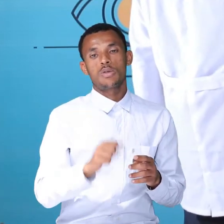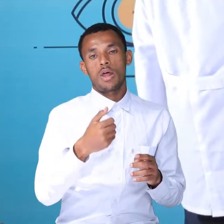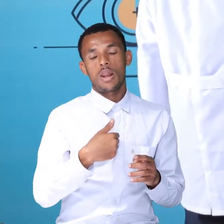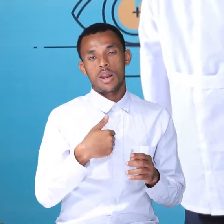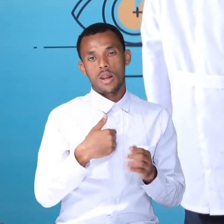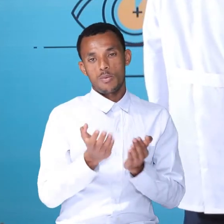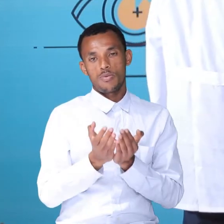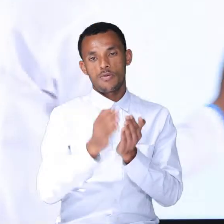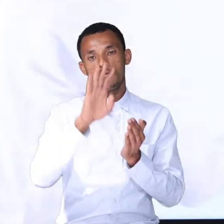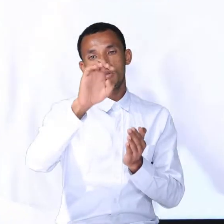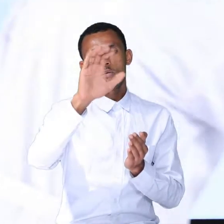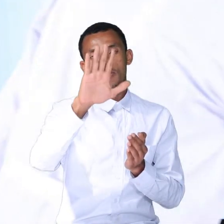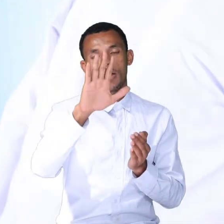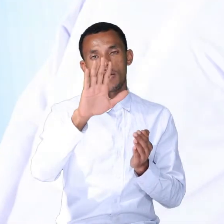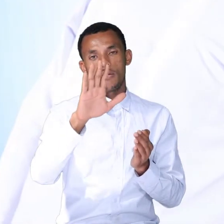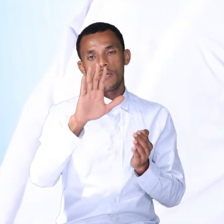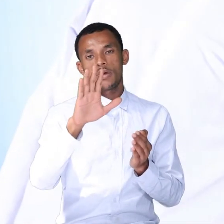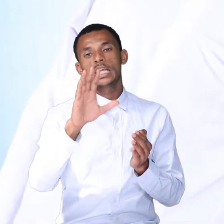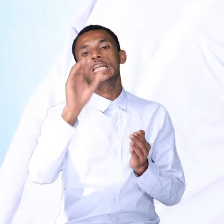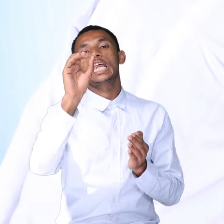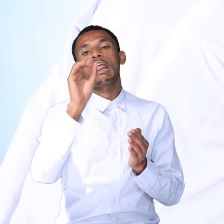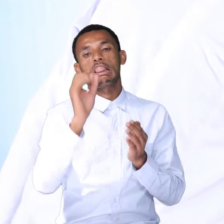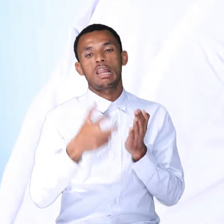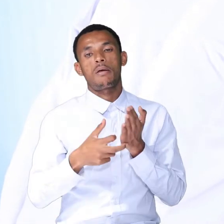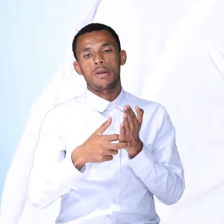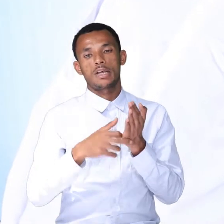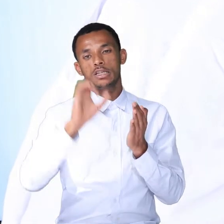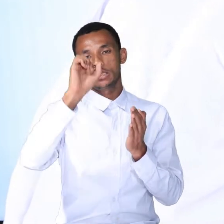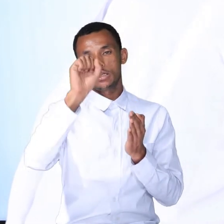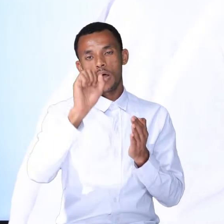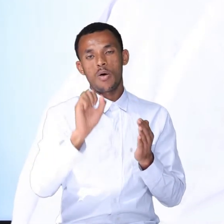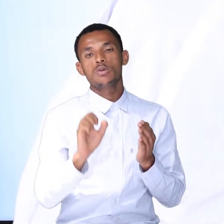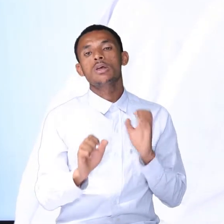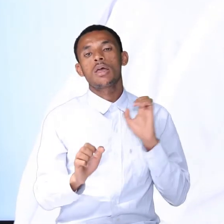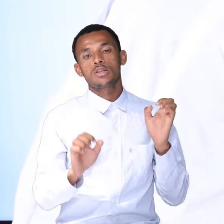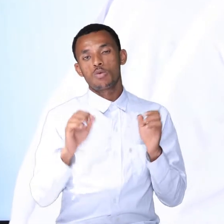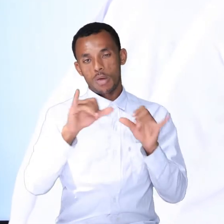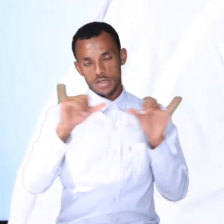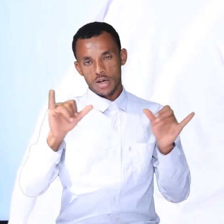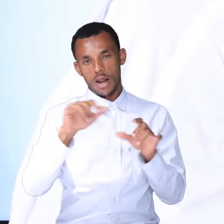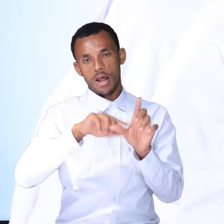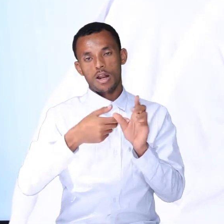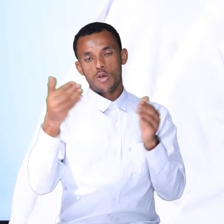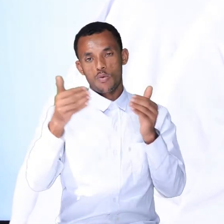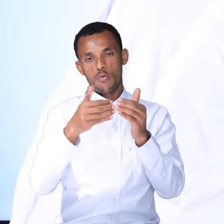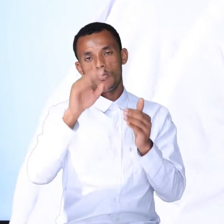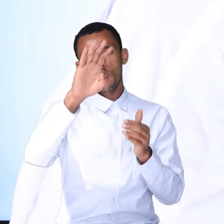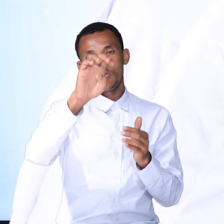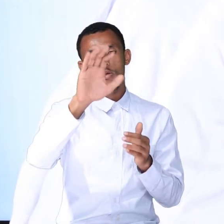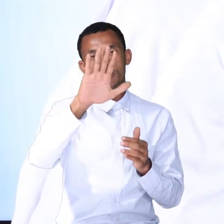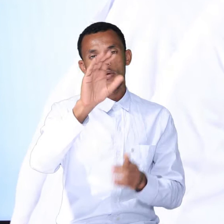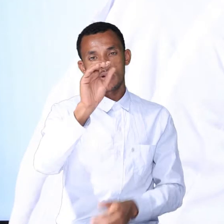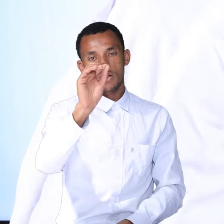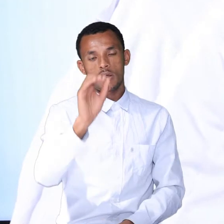traveling 45 degrees southeast, this was the south direction. From this one we have to measure an angle to be equal to 45